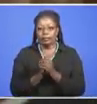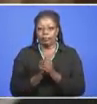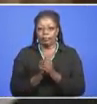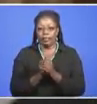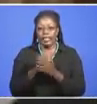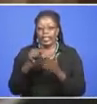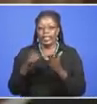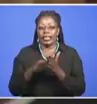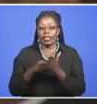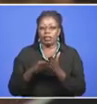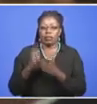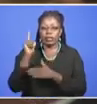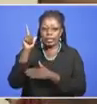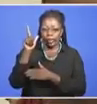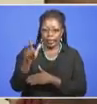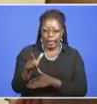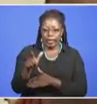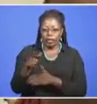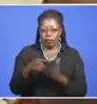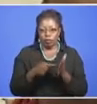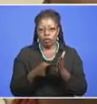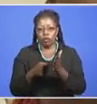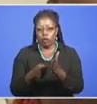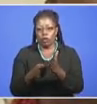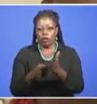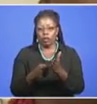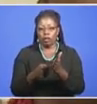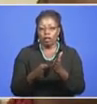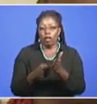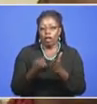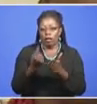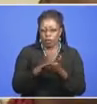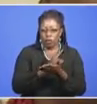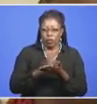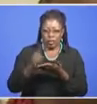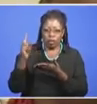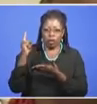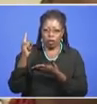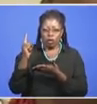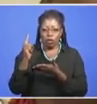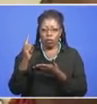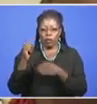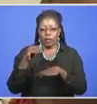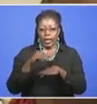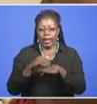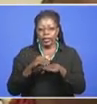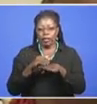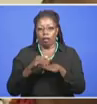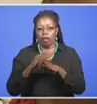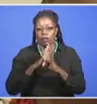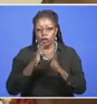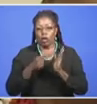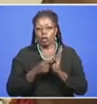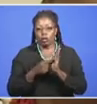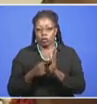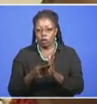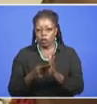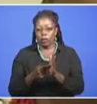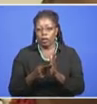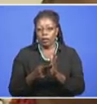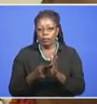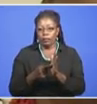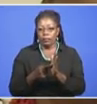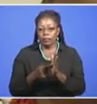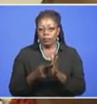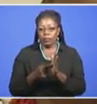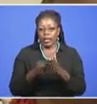This was later publicly displayed a few weeks ago when he appeared on a talk show and laid bare